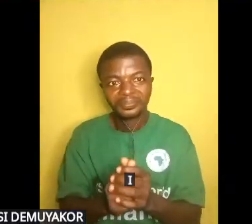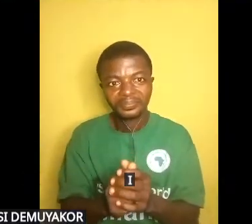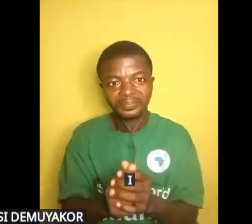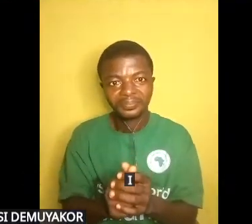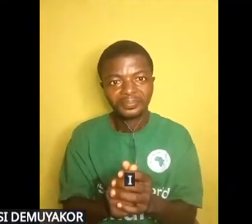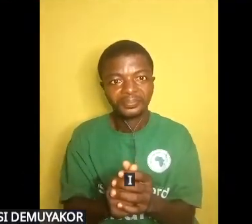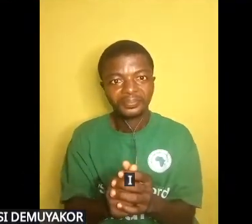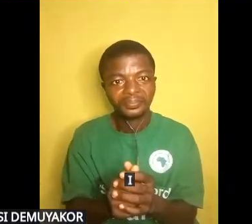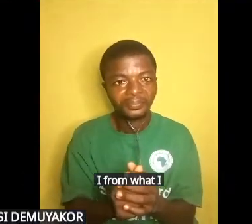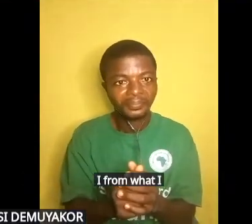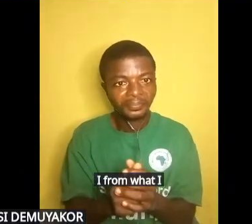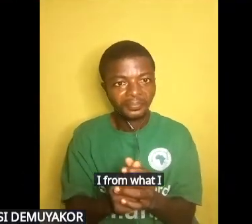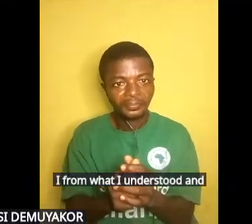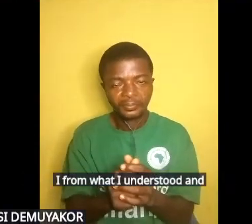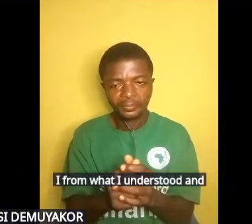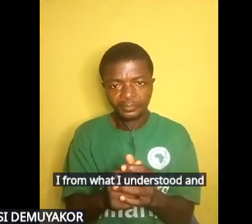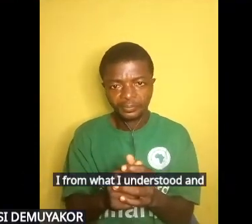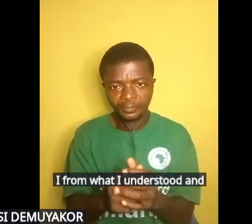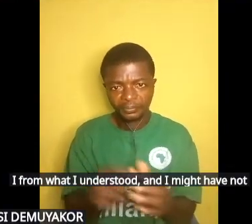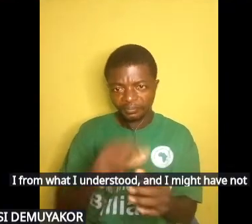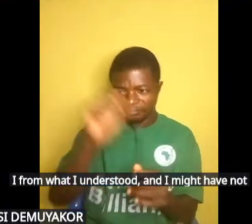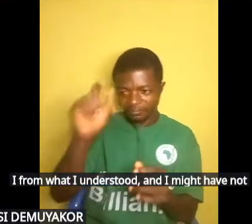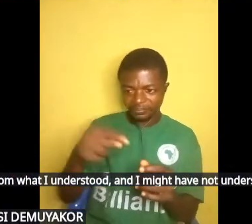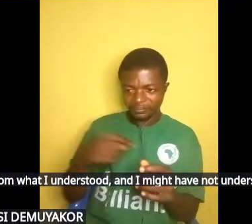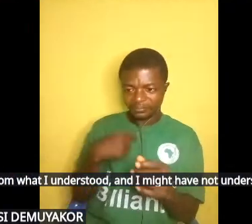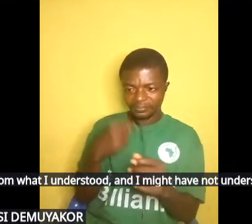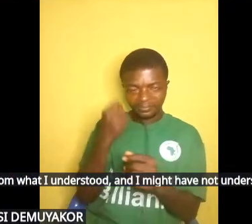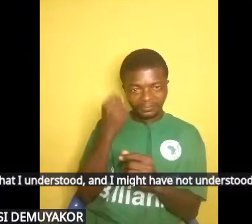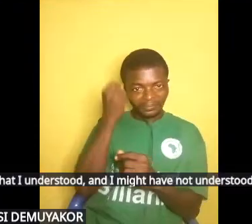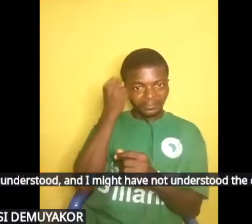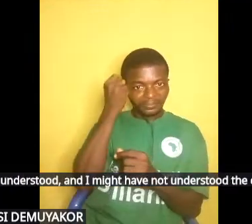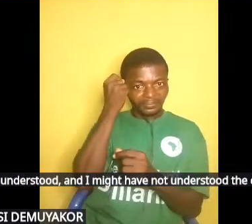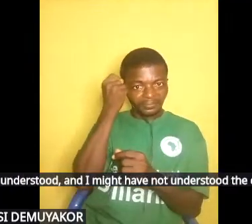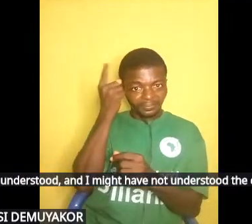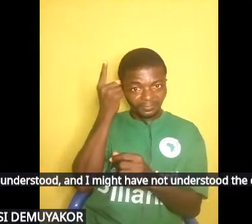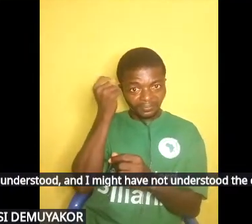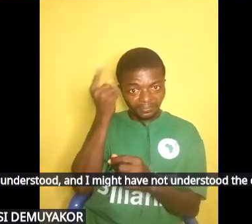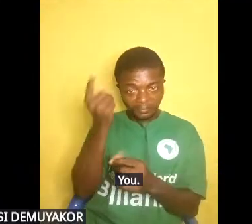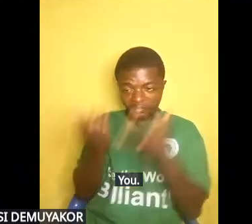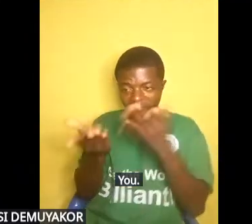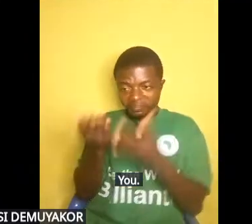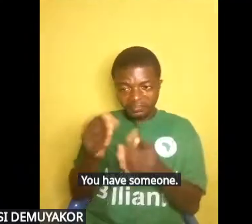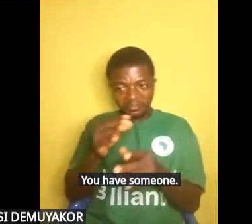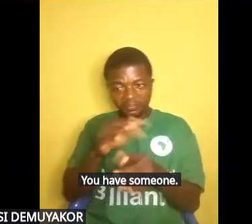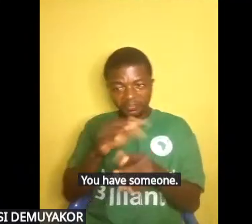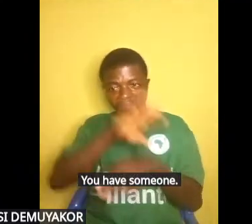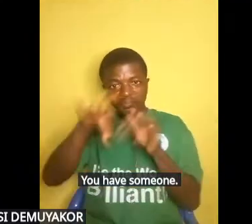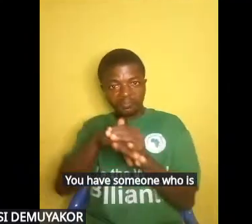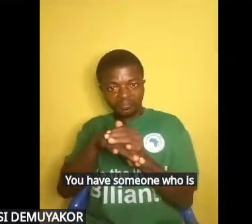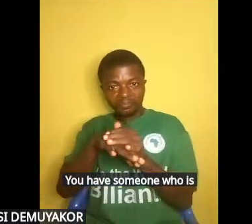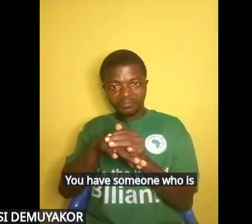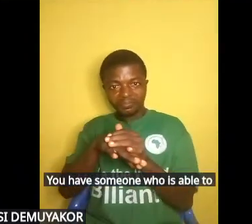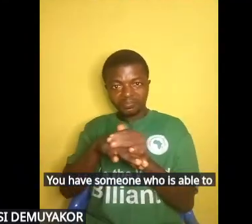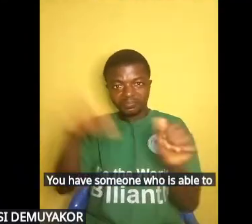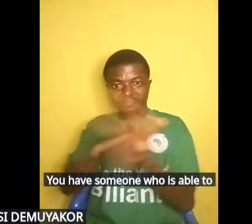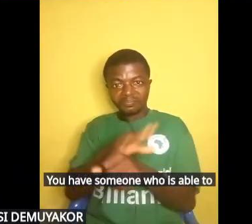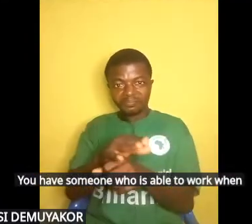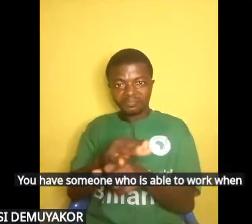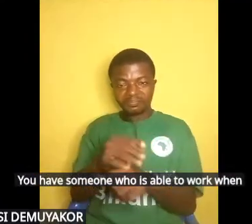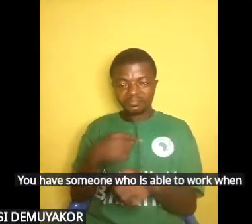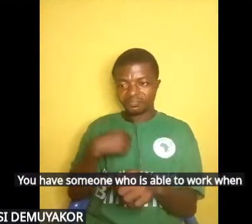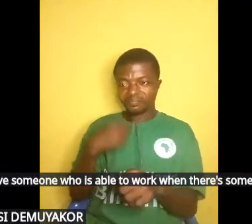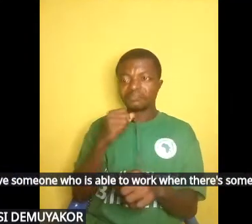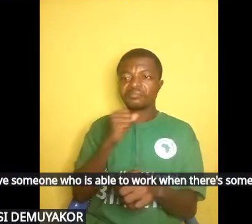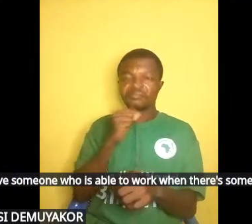from what I understood, and I might have not understood the entire question, you have someone who is able to work when there's someone with